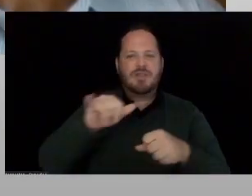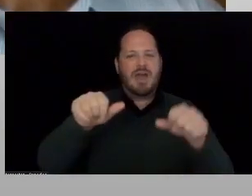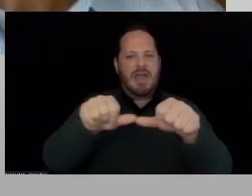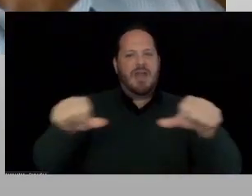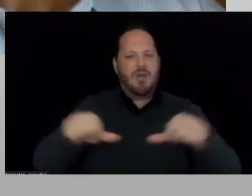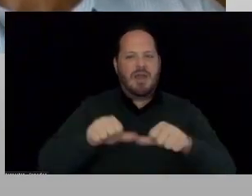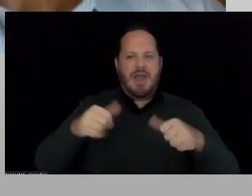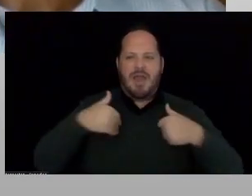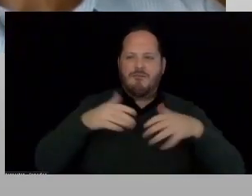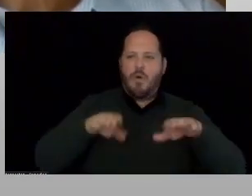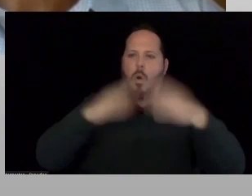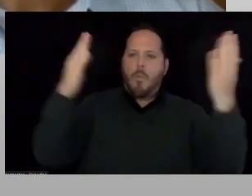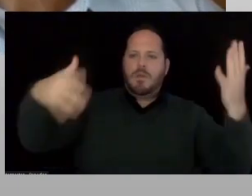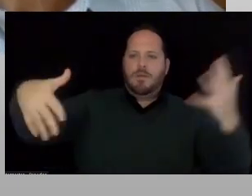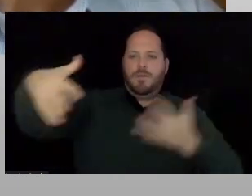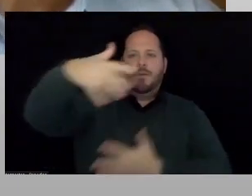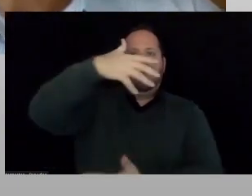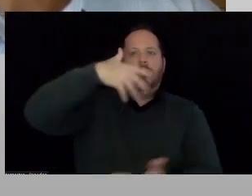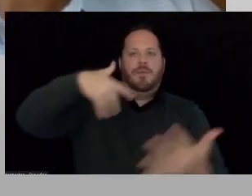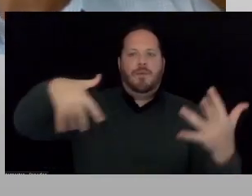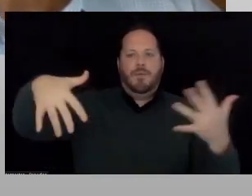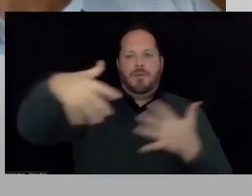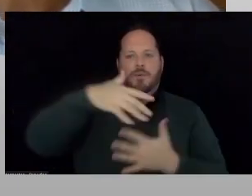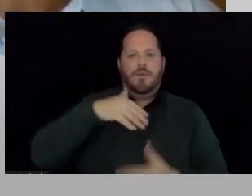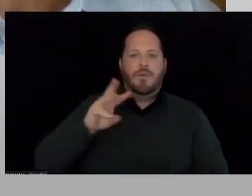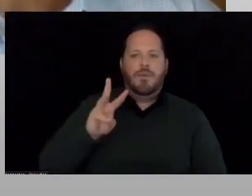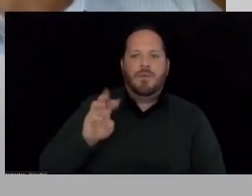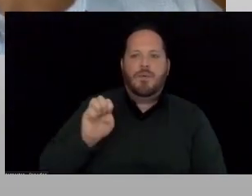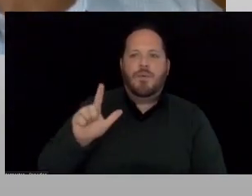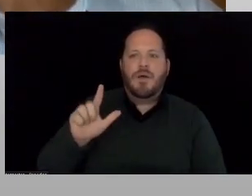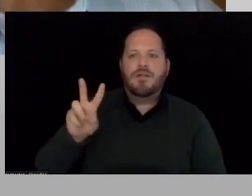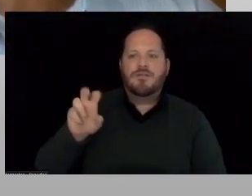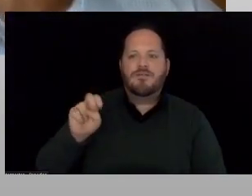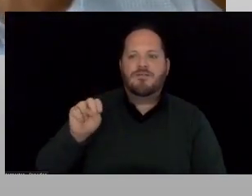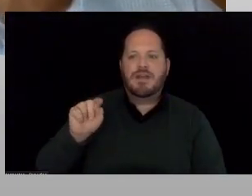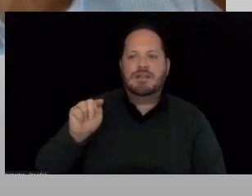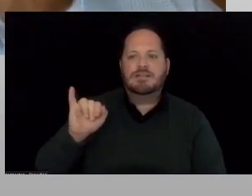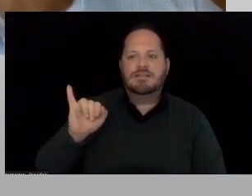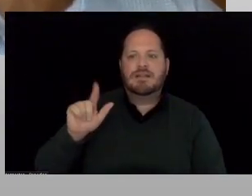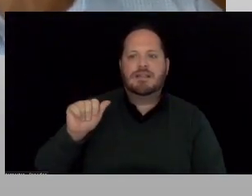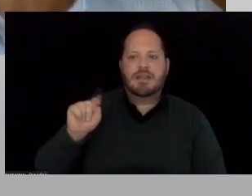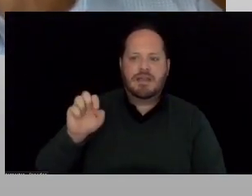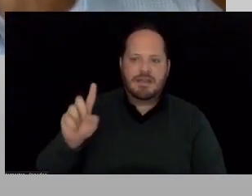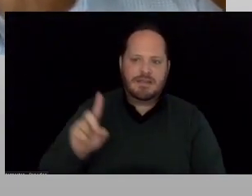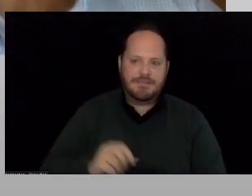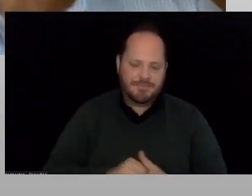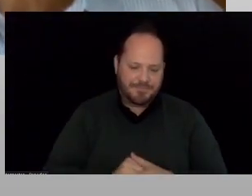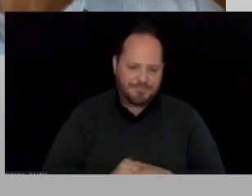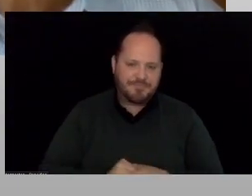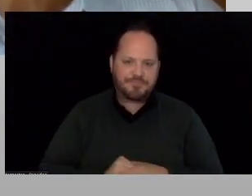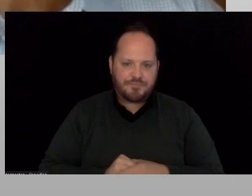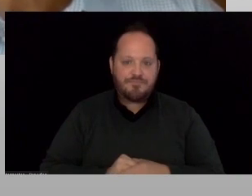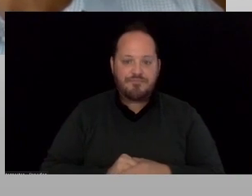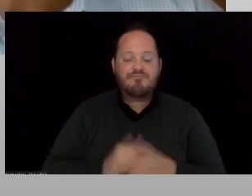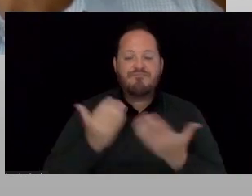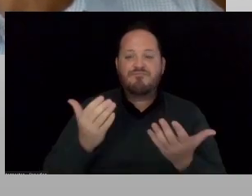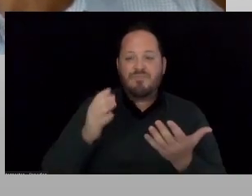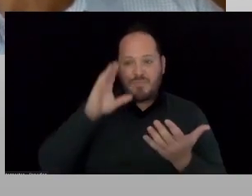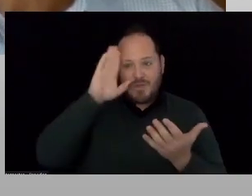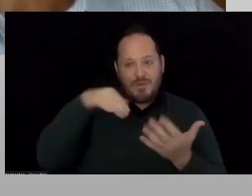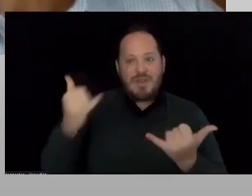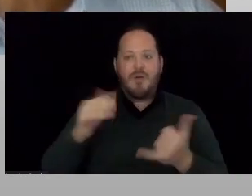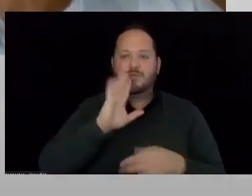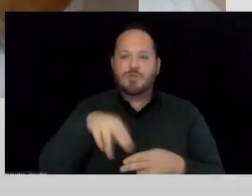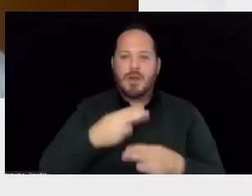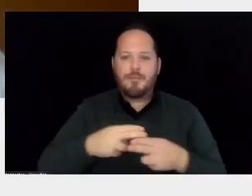Now we're going to talk a little bit about clothing and your clothes. And again, a lot of these things are pretty common sense and hopefully a lot of you already do these